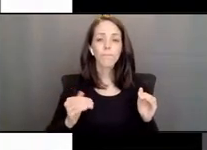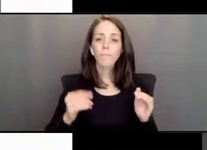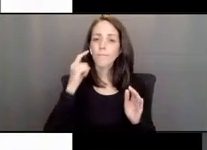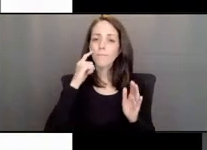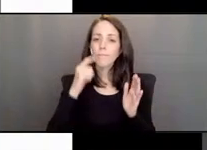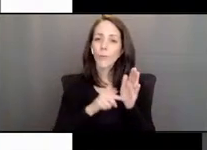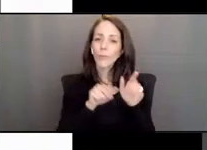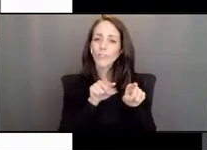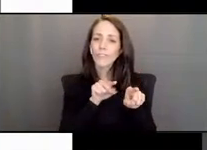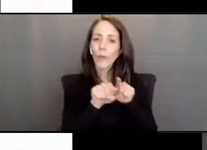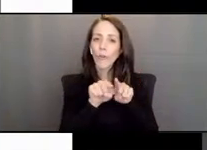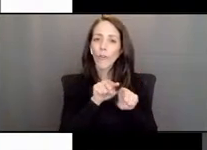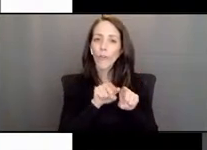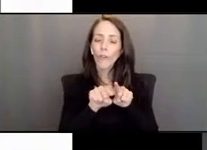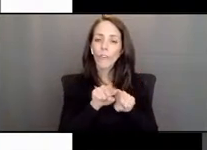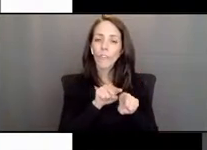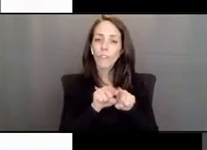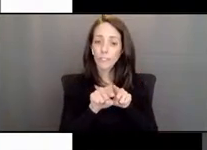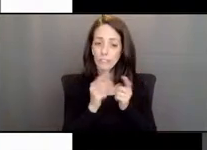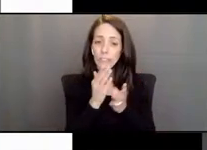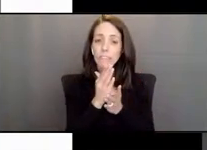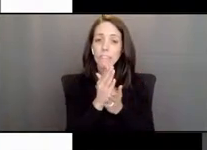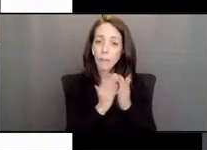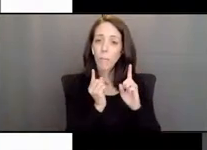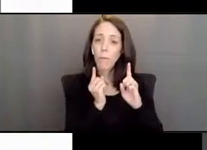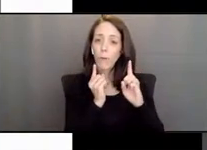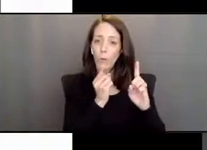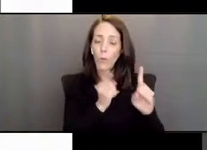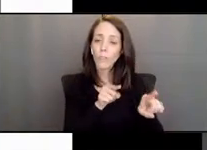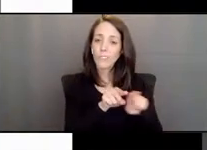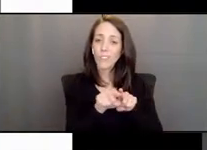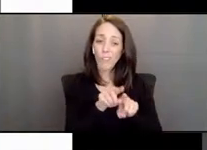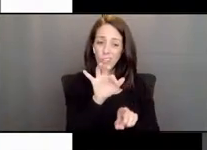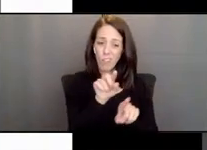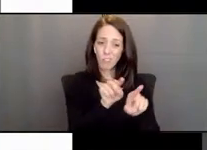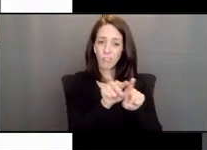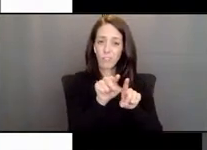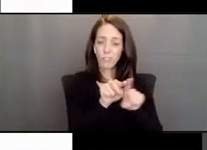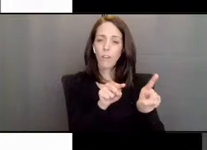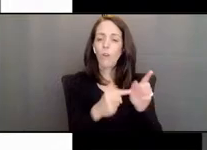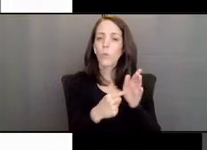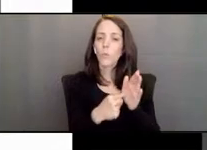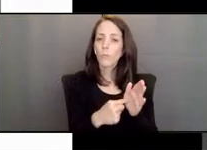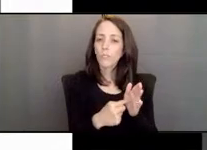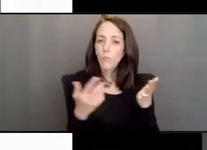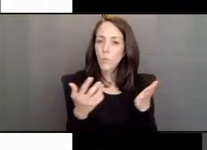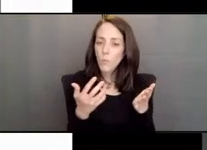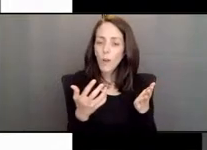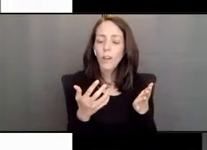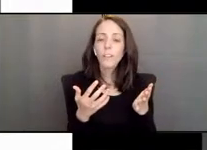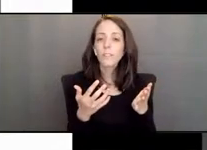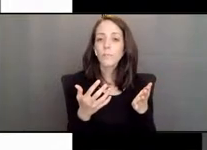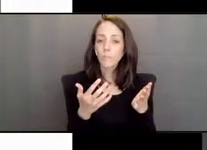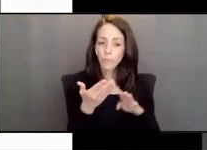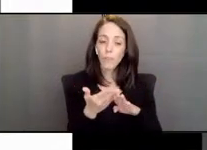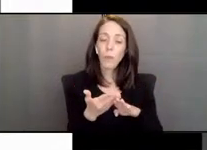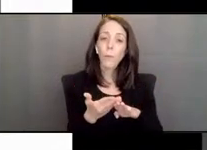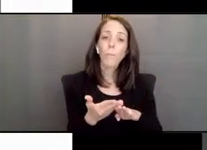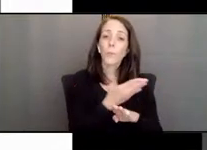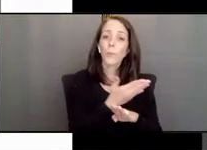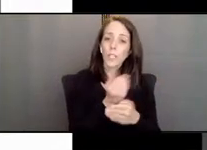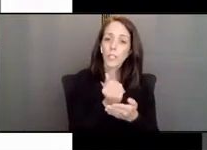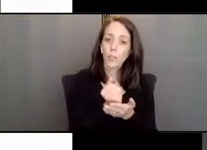that are identified in some of the objectives. These asterisks represent objectives that had pre-approved